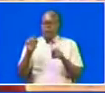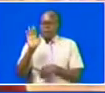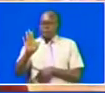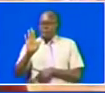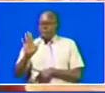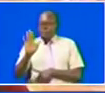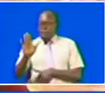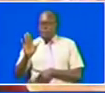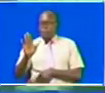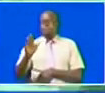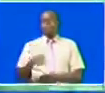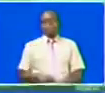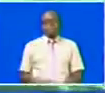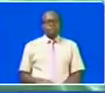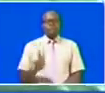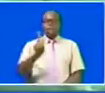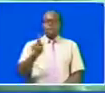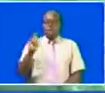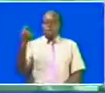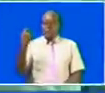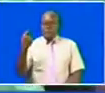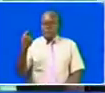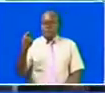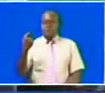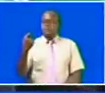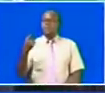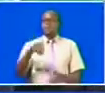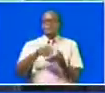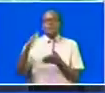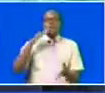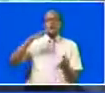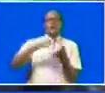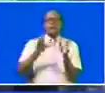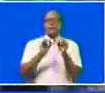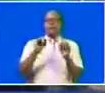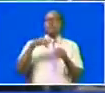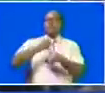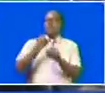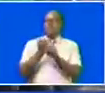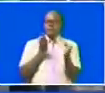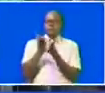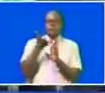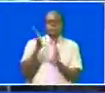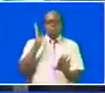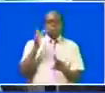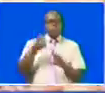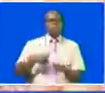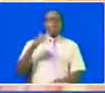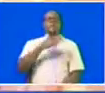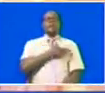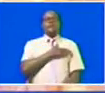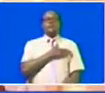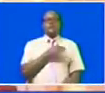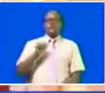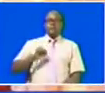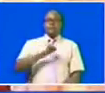pronouncements or move. Ford Kenya is yet to write to the registrar to make good its threat to pull out of NASA. Senator